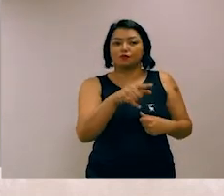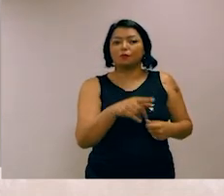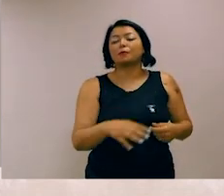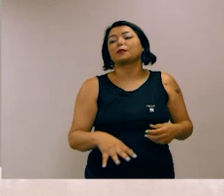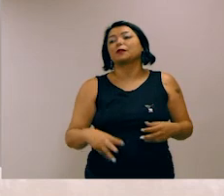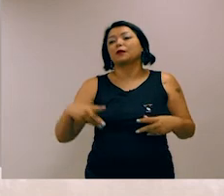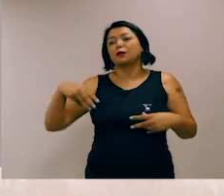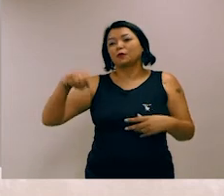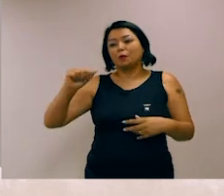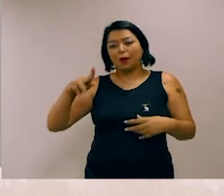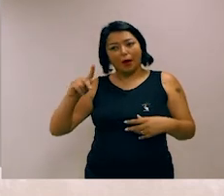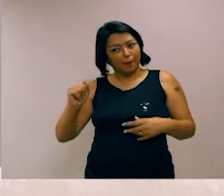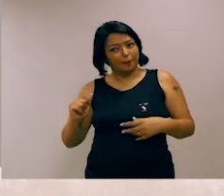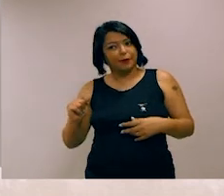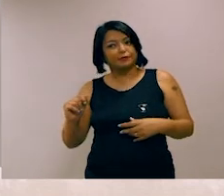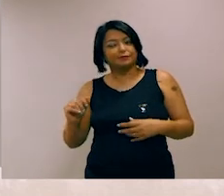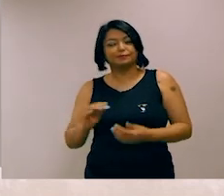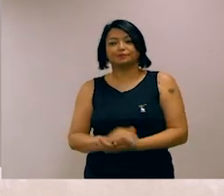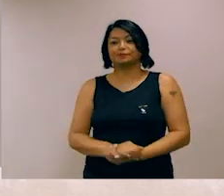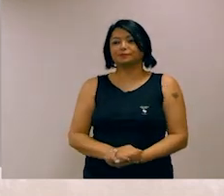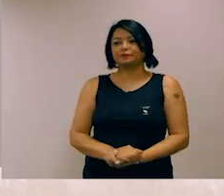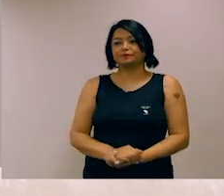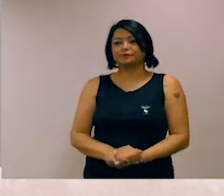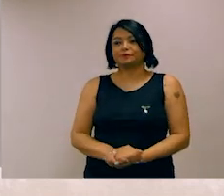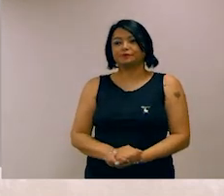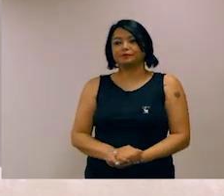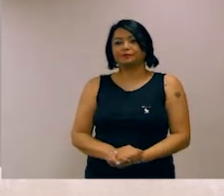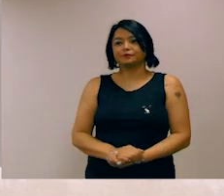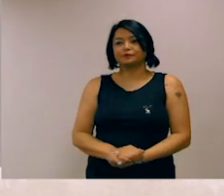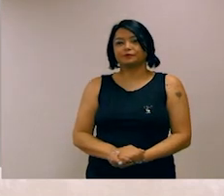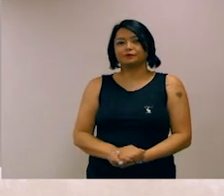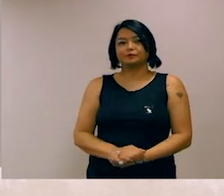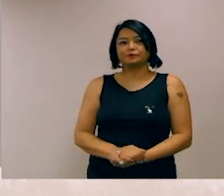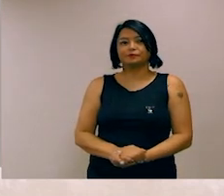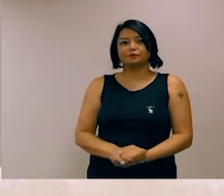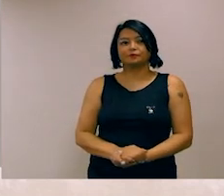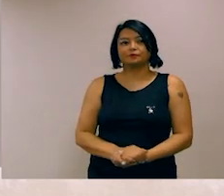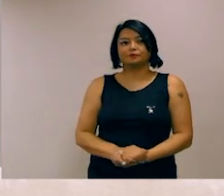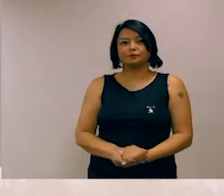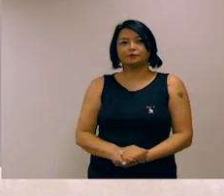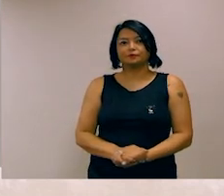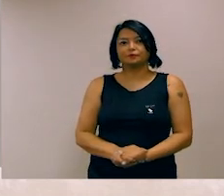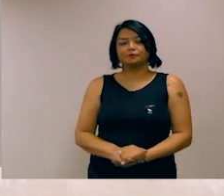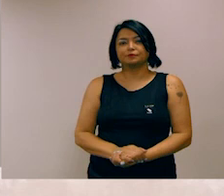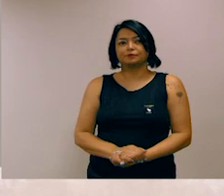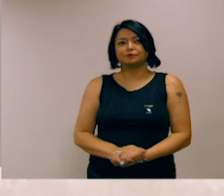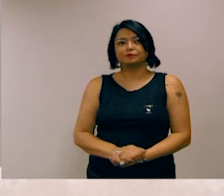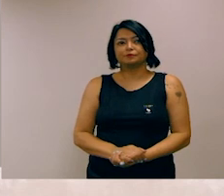map so that it can be fed once again into the heat map.